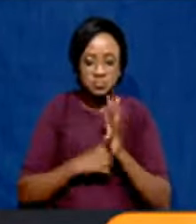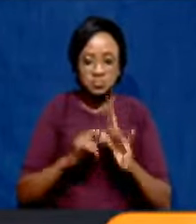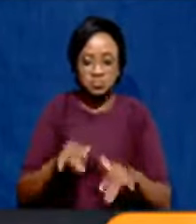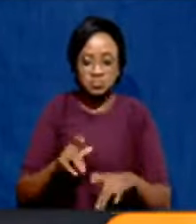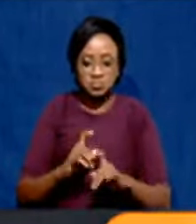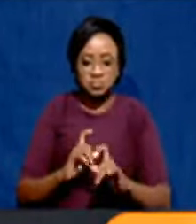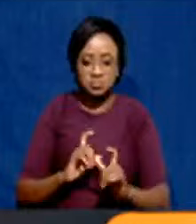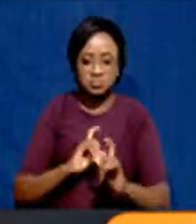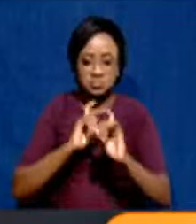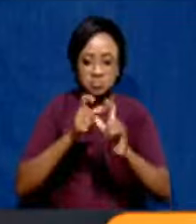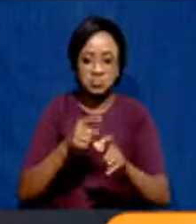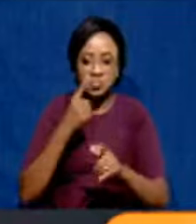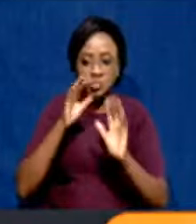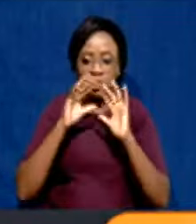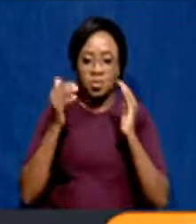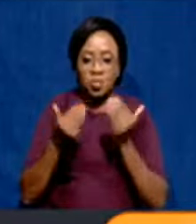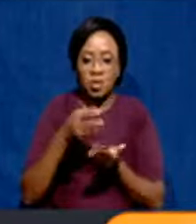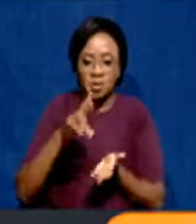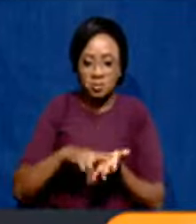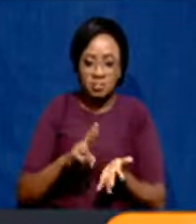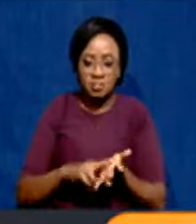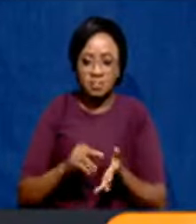he was going places. And